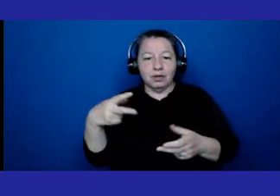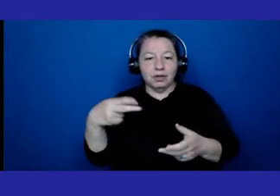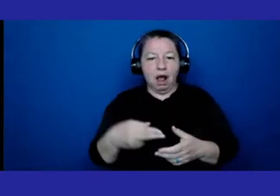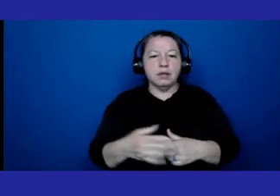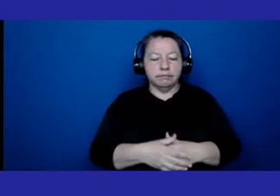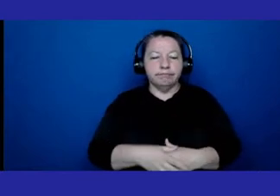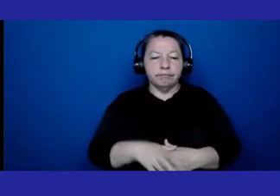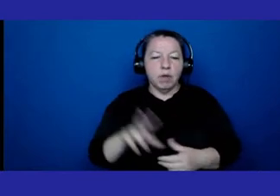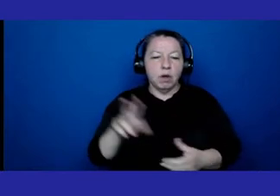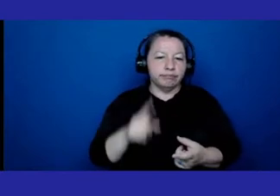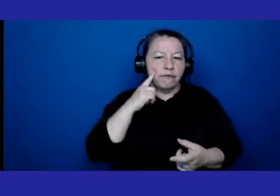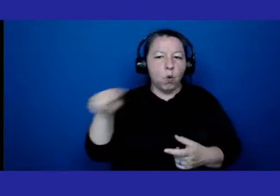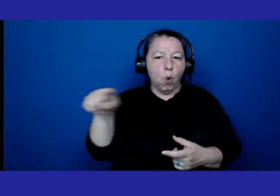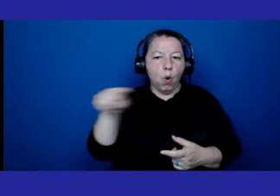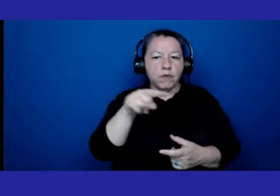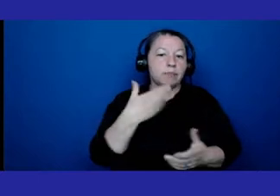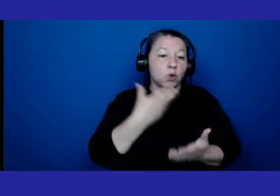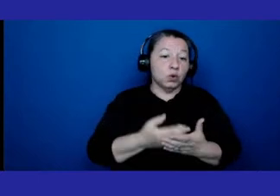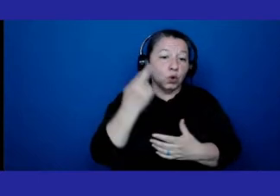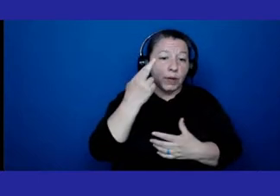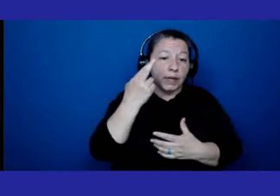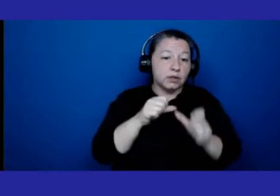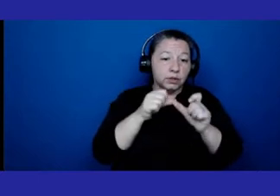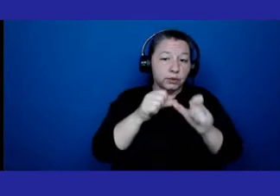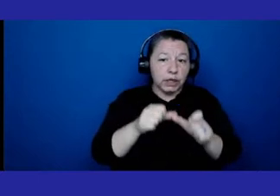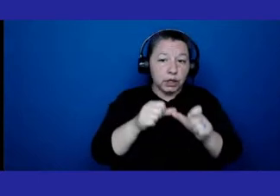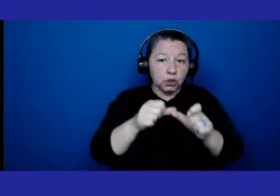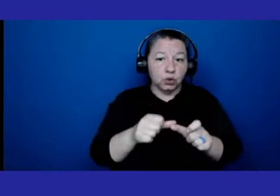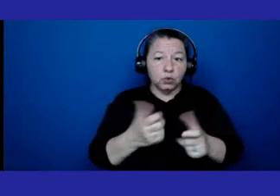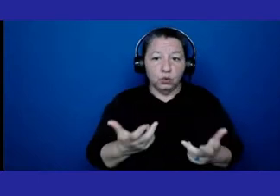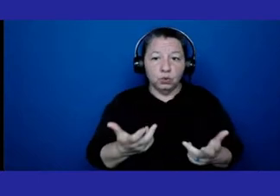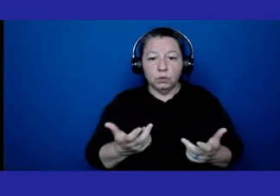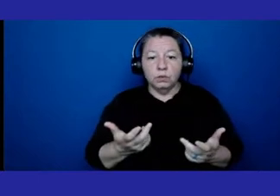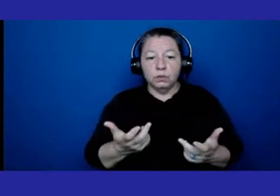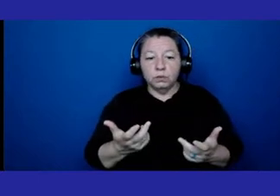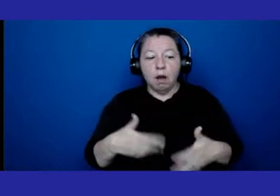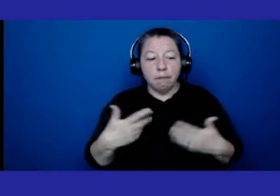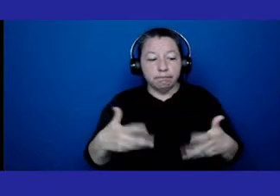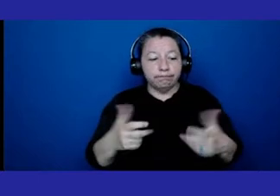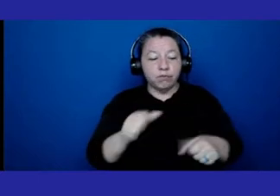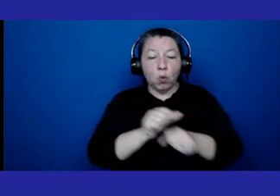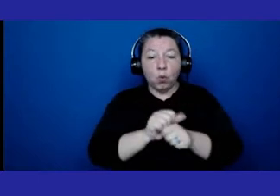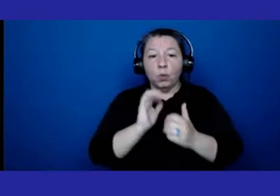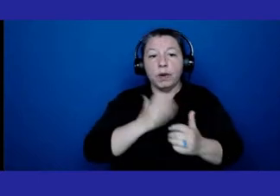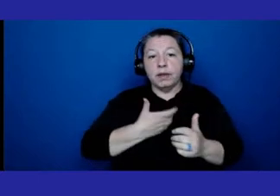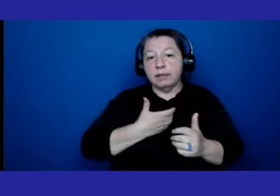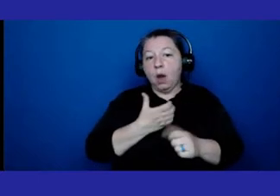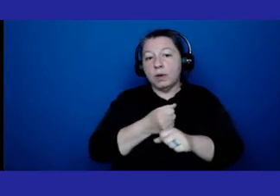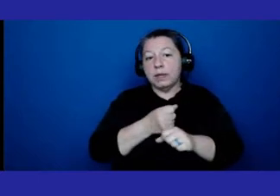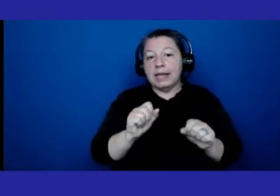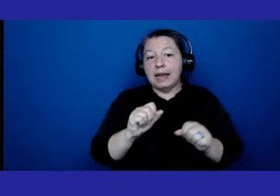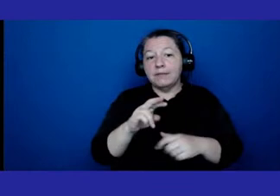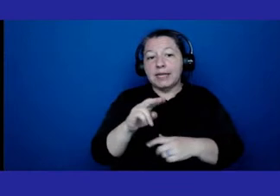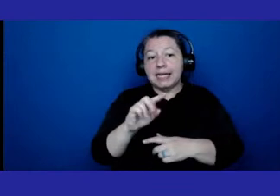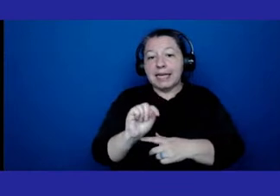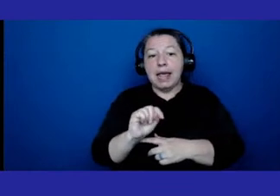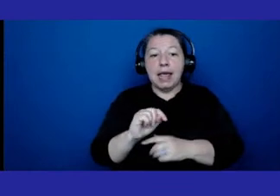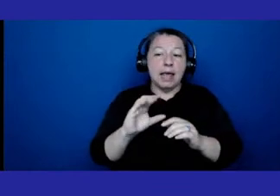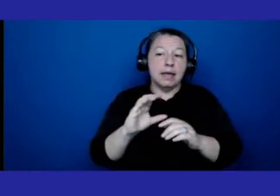there is some good reasons to continue to work with our safety net colleagues in terms